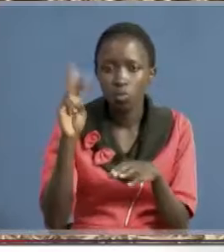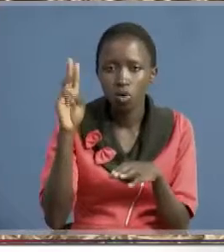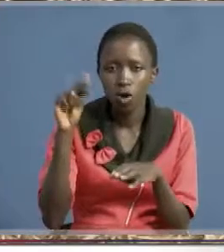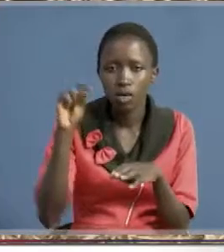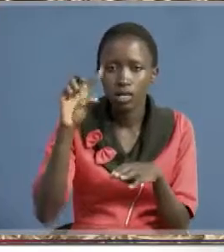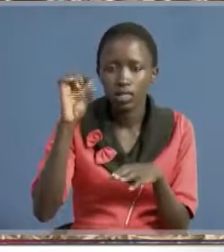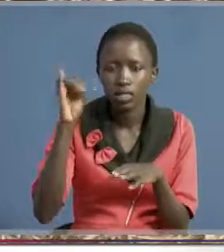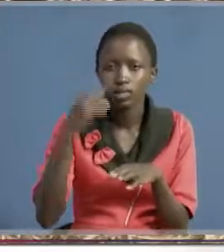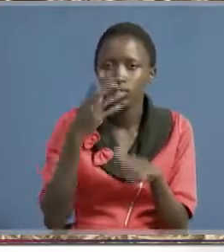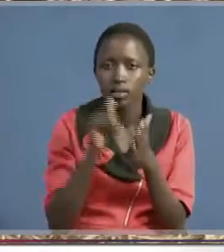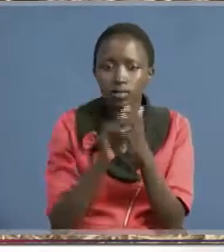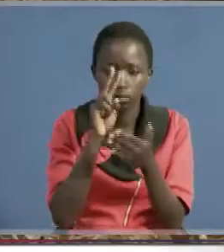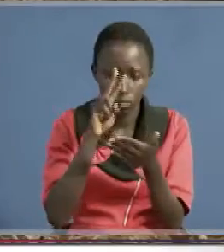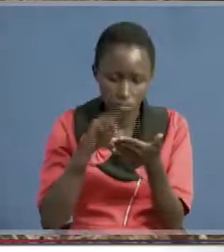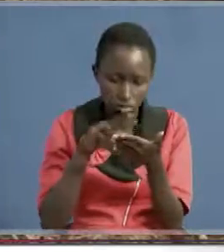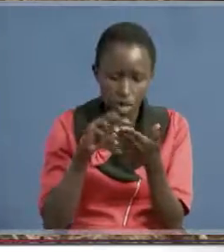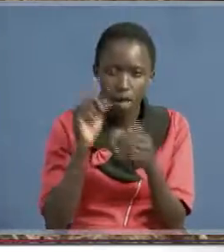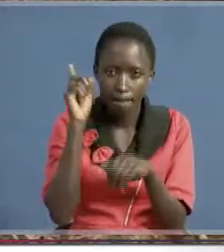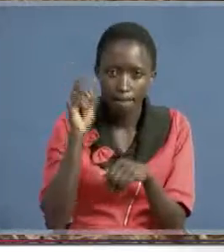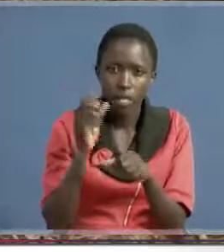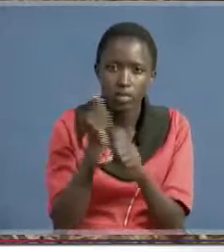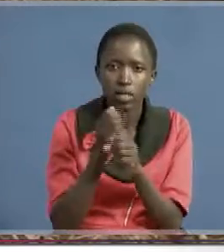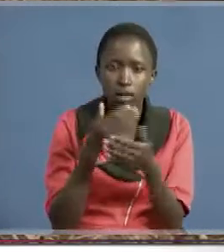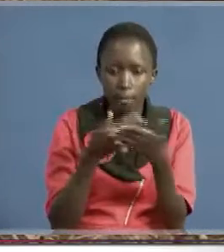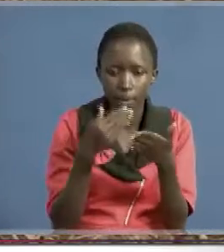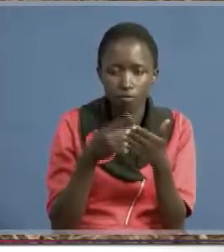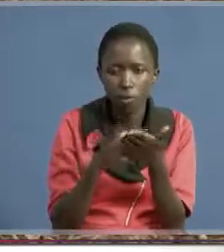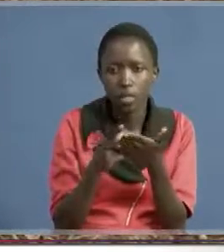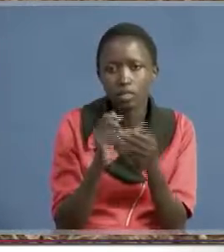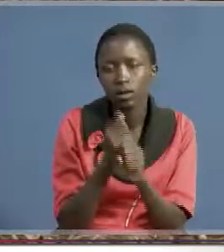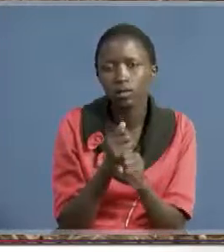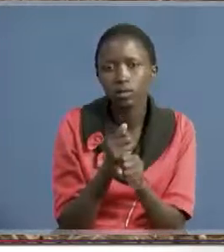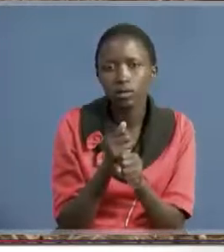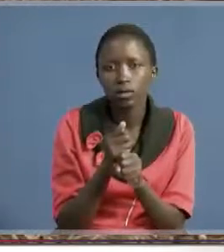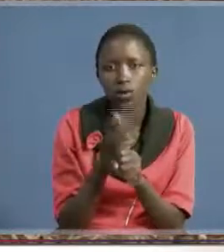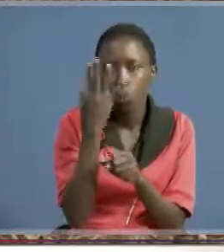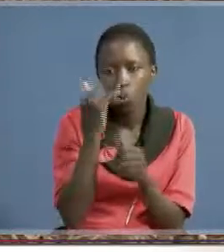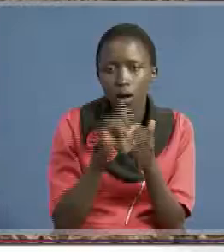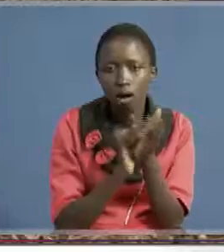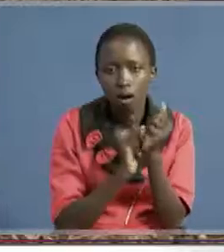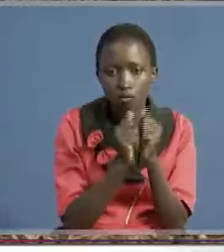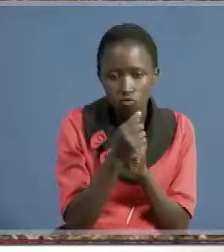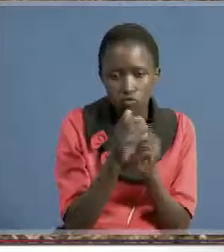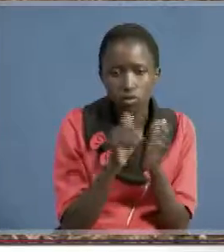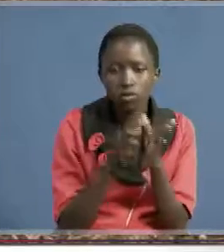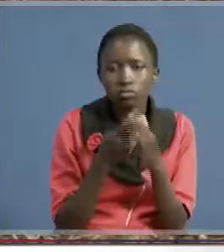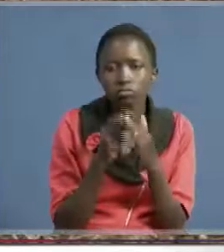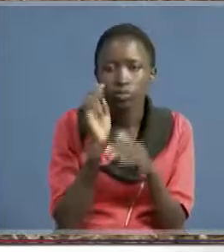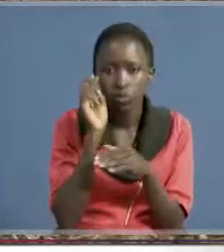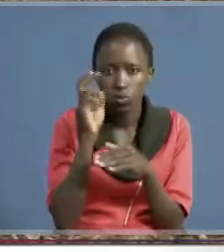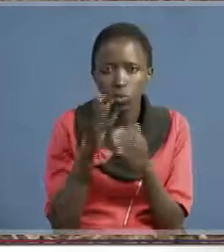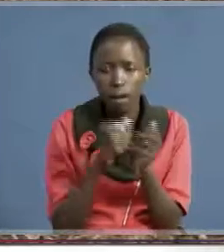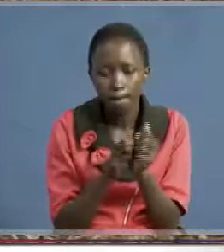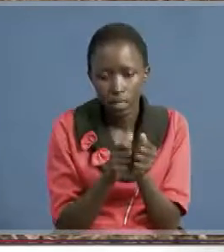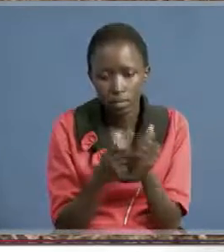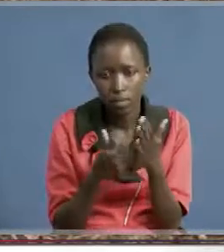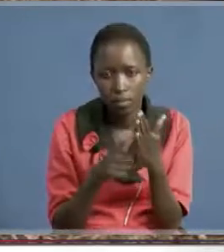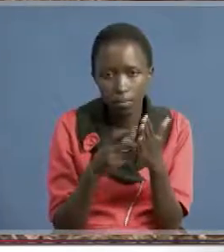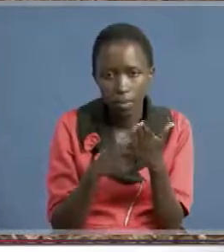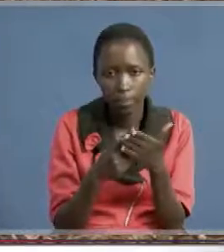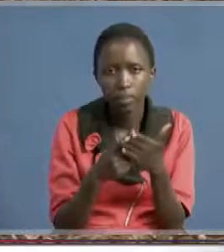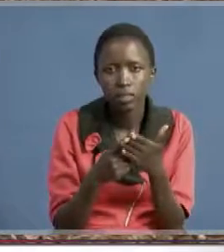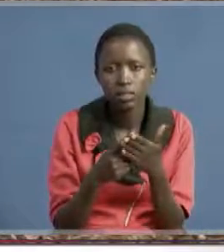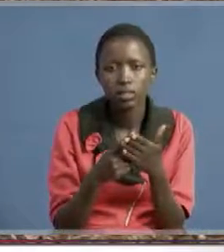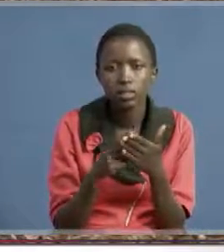Kiunjuri said an audit must be done before any payment is done, so as to avoid suckers witnessed in the maize payment in the